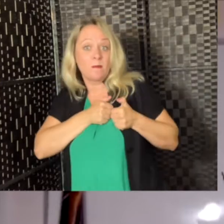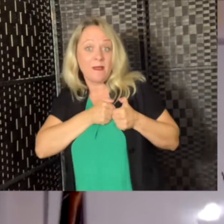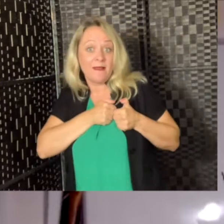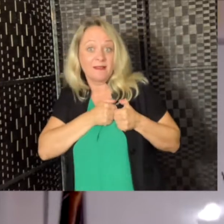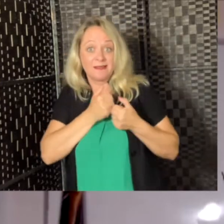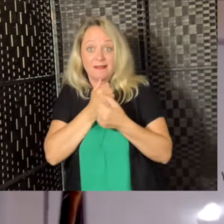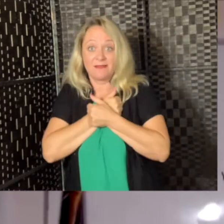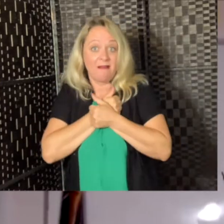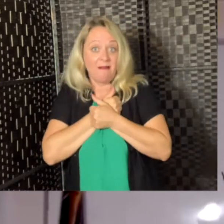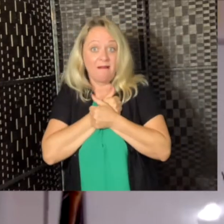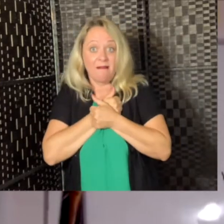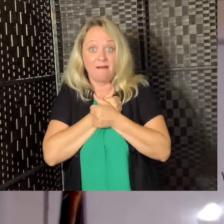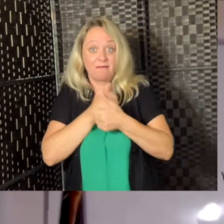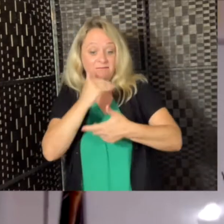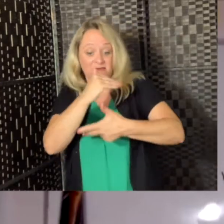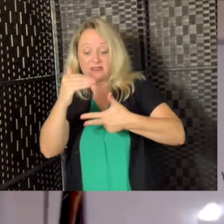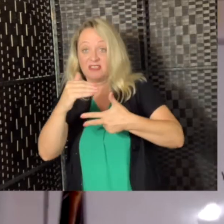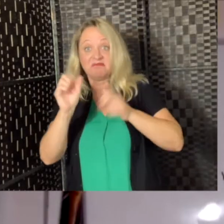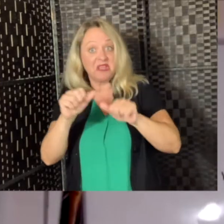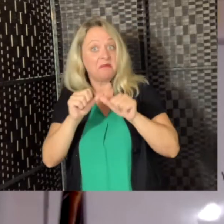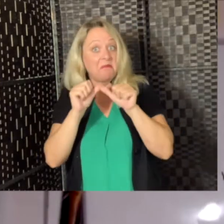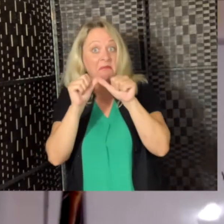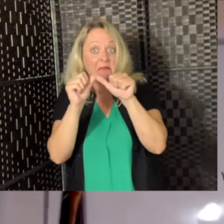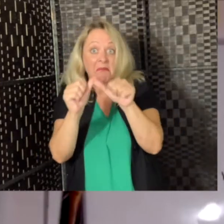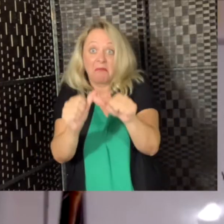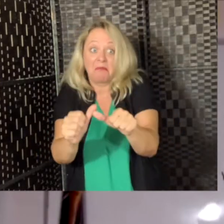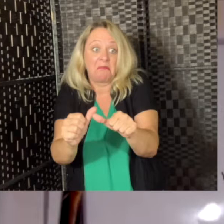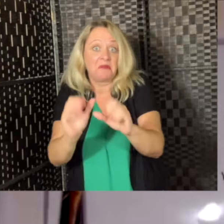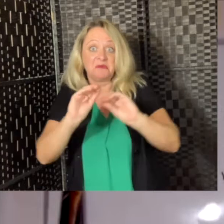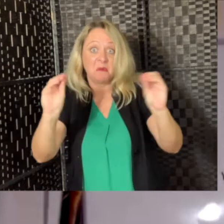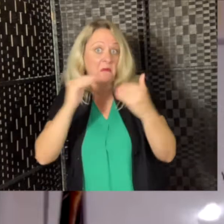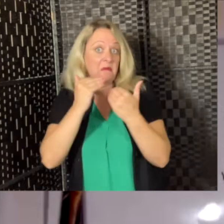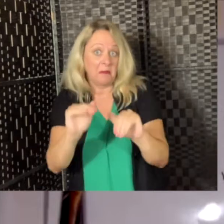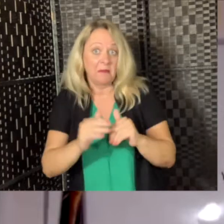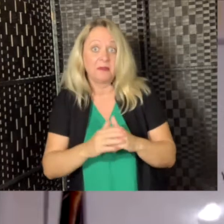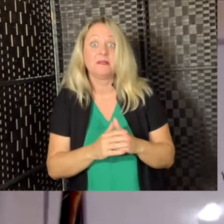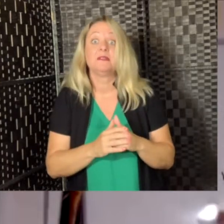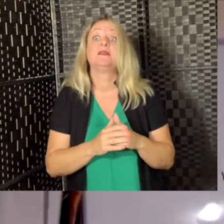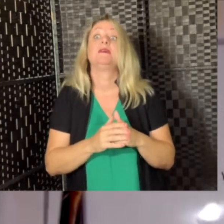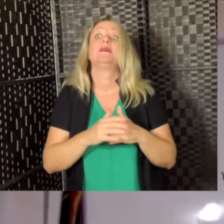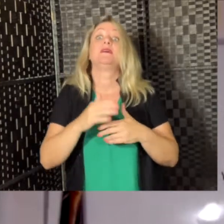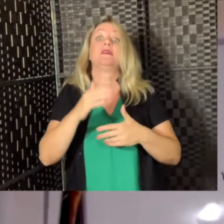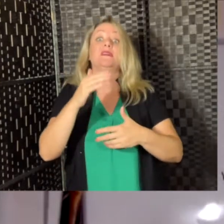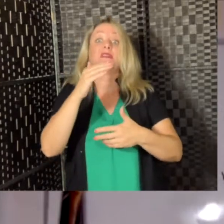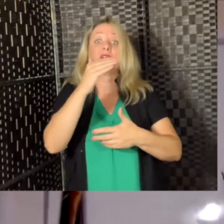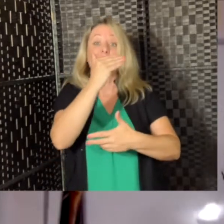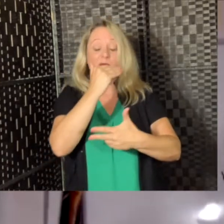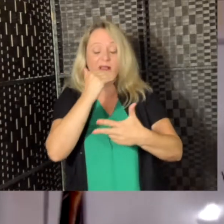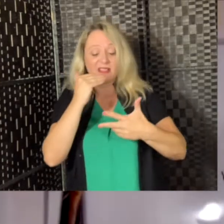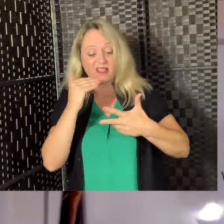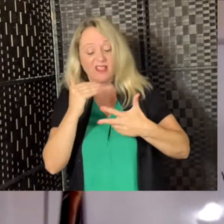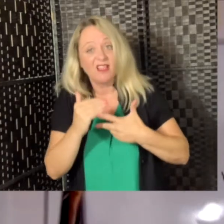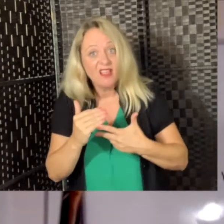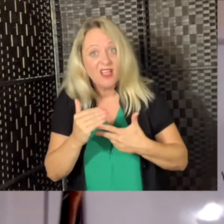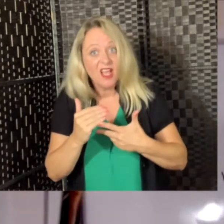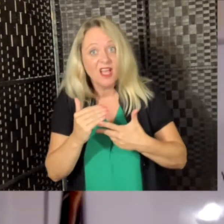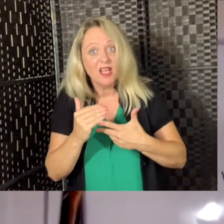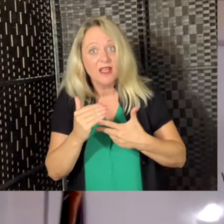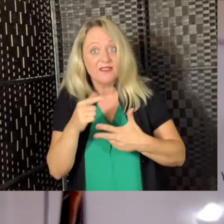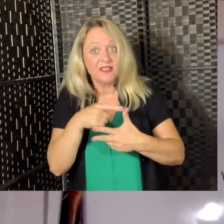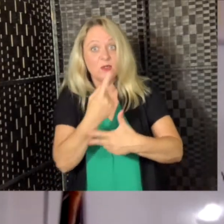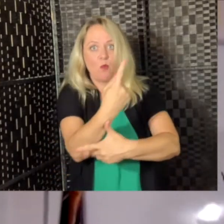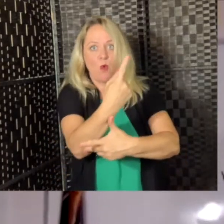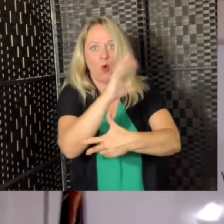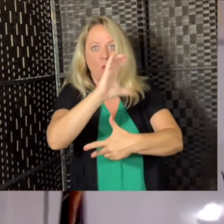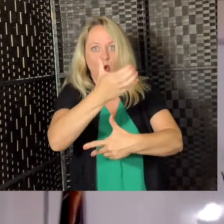and that's the sense we have one world. The power struggle is the discovery that there are two worlds.